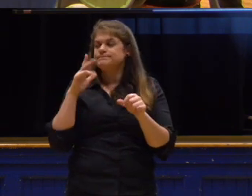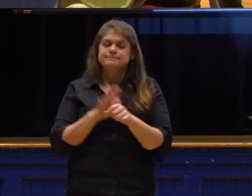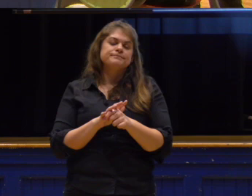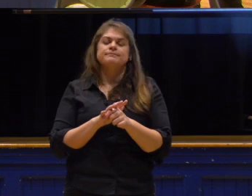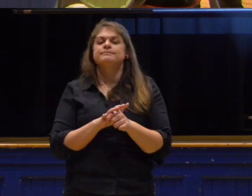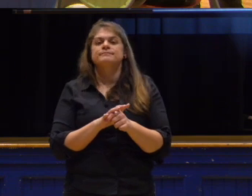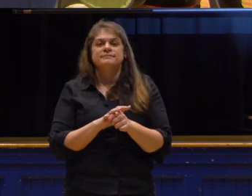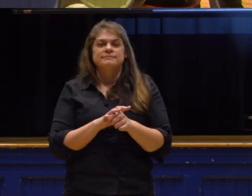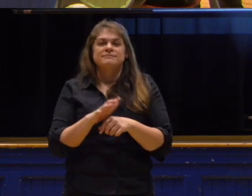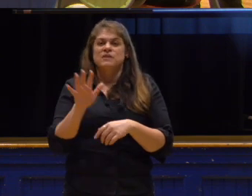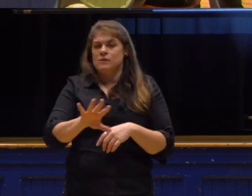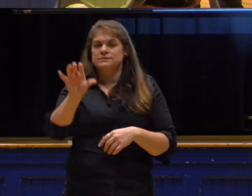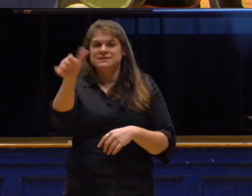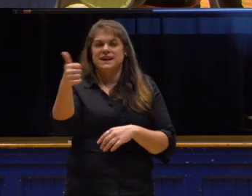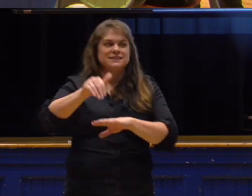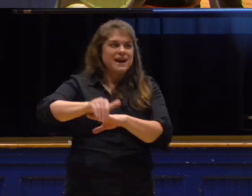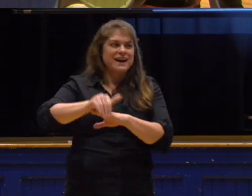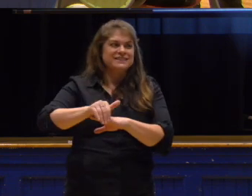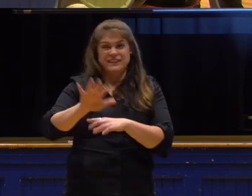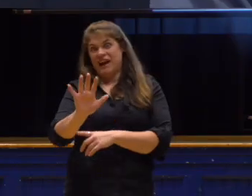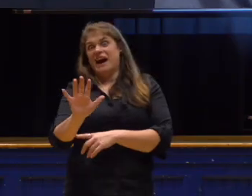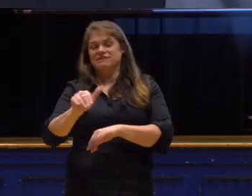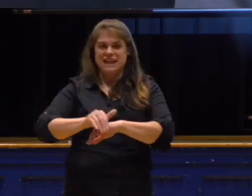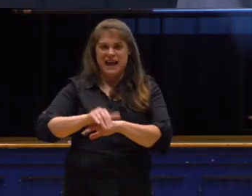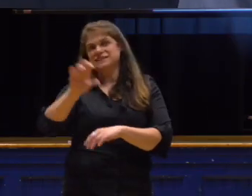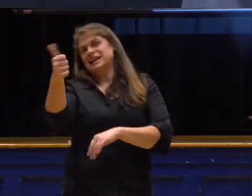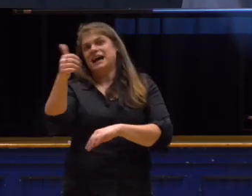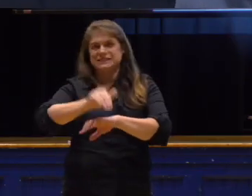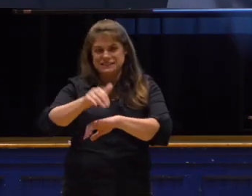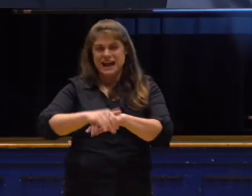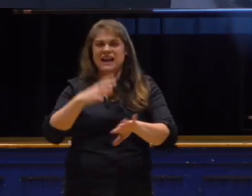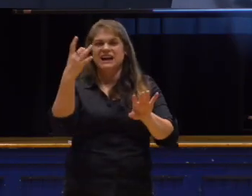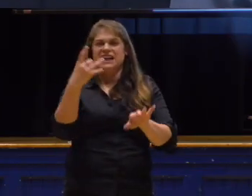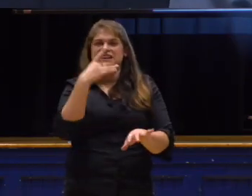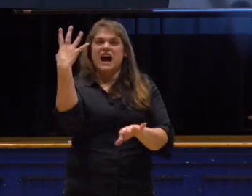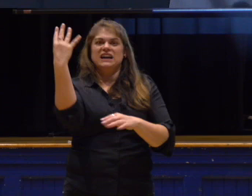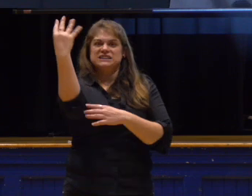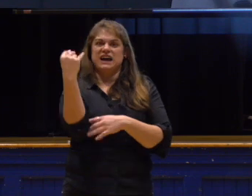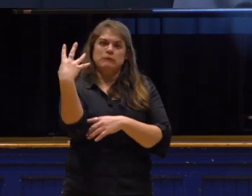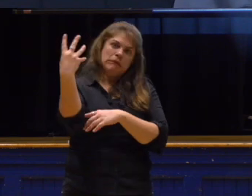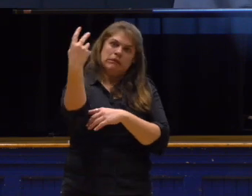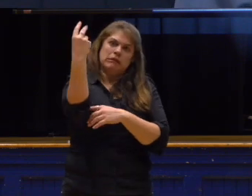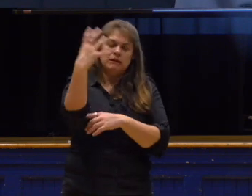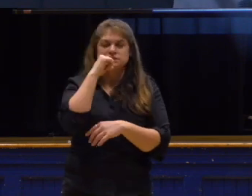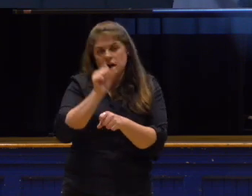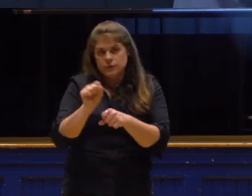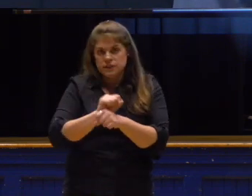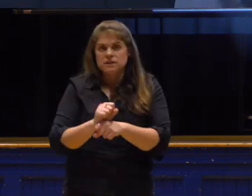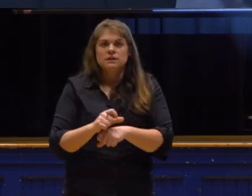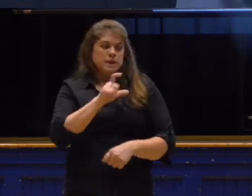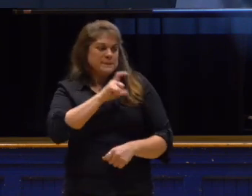can guarantee 10 o'clock at night. 5 o'clock at night, right? Yeah, 10 o'clock Friday, at night, a Friday, traffic 5 o'clock signal all of a sudden isn't